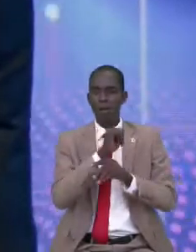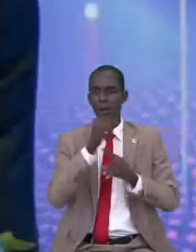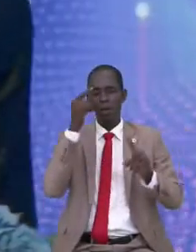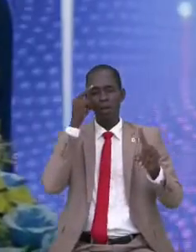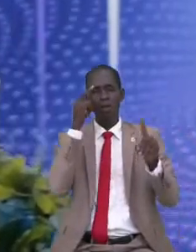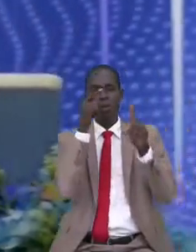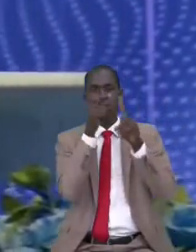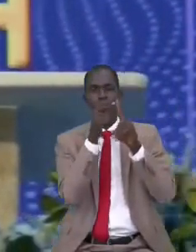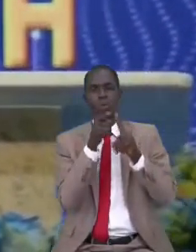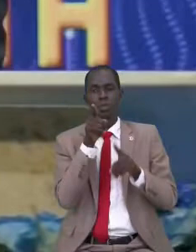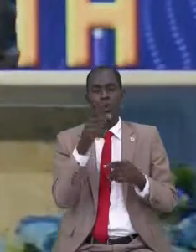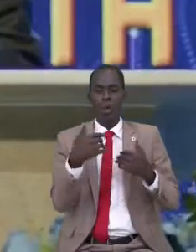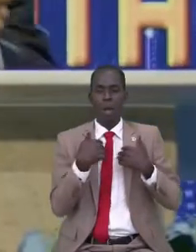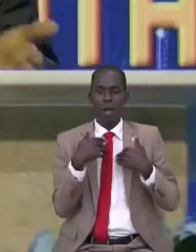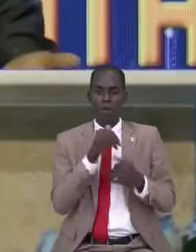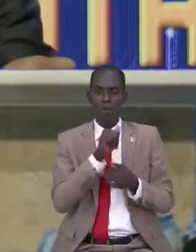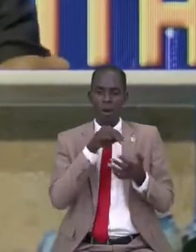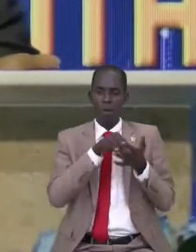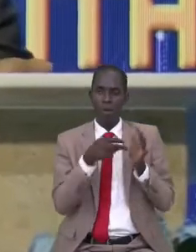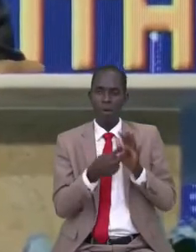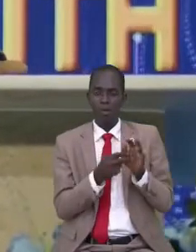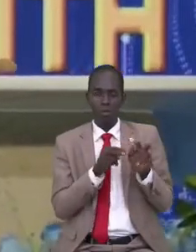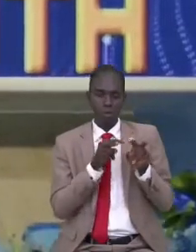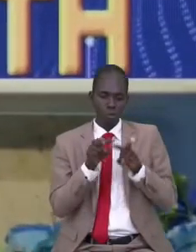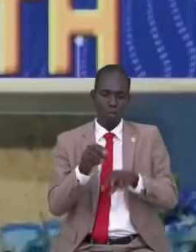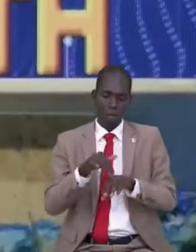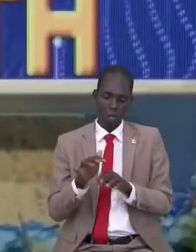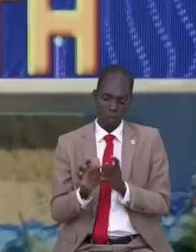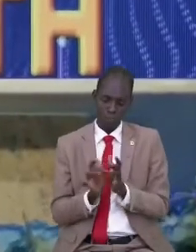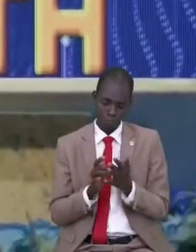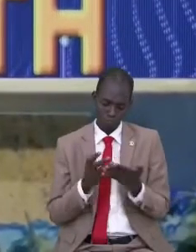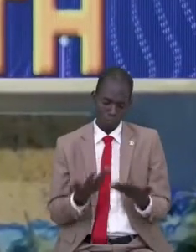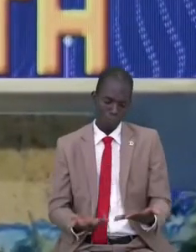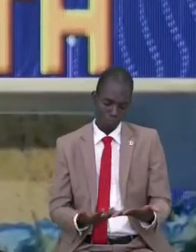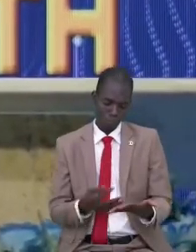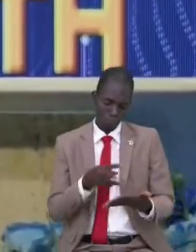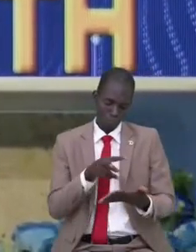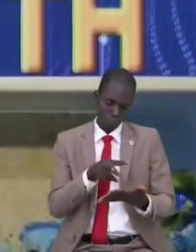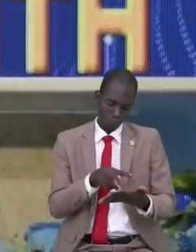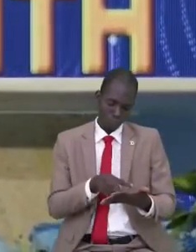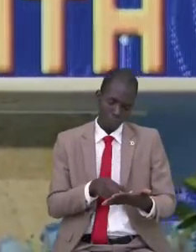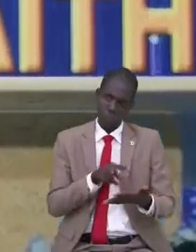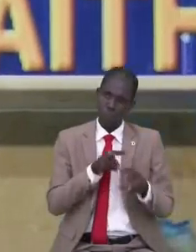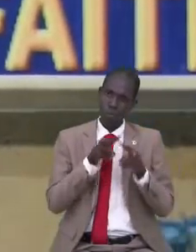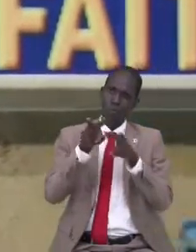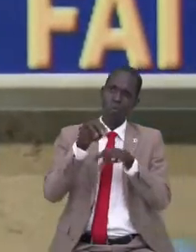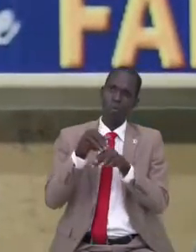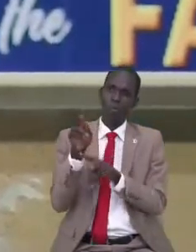have a purpose. You look at the passage and then you look at the people